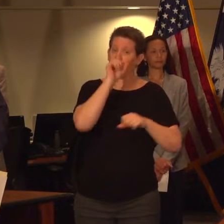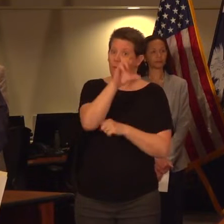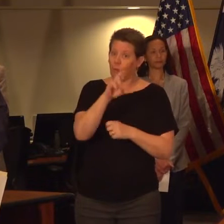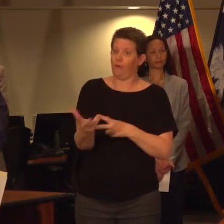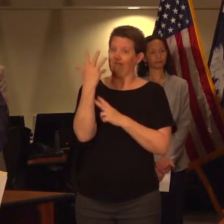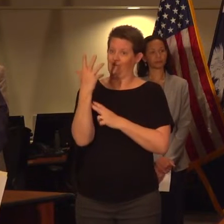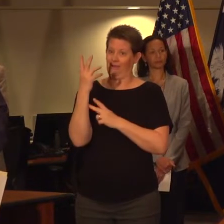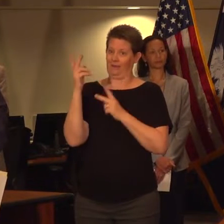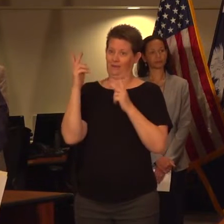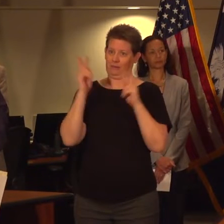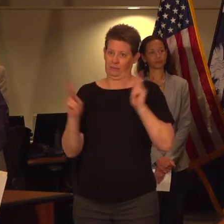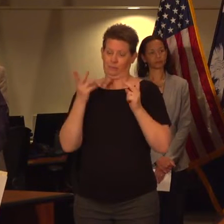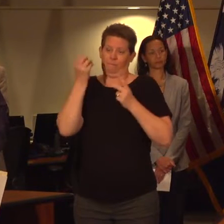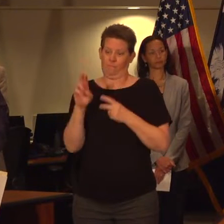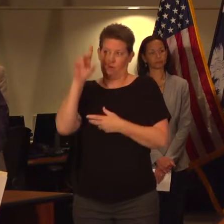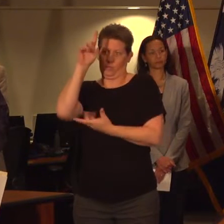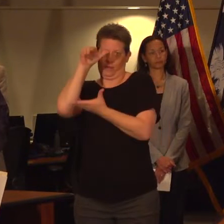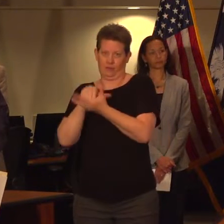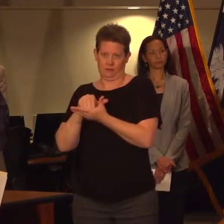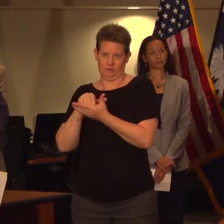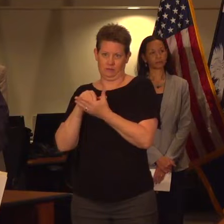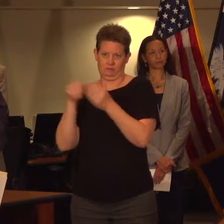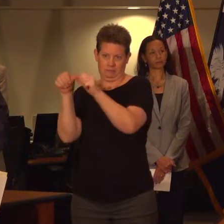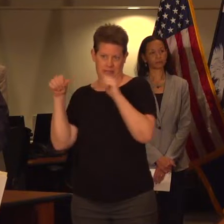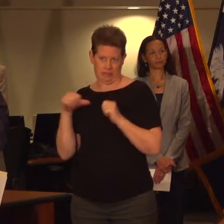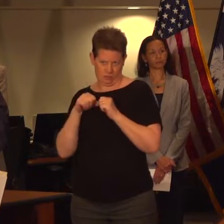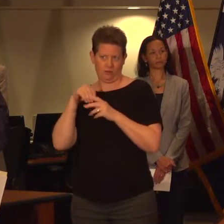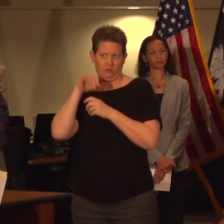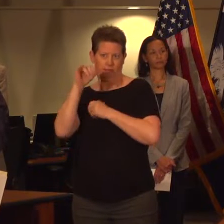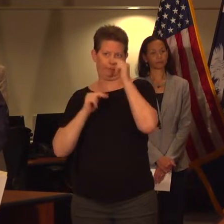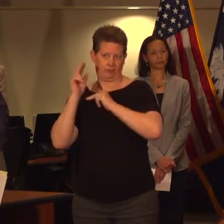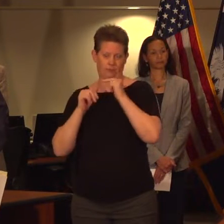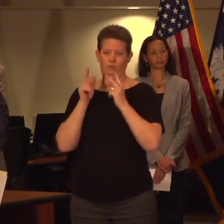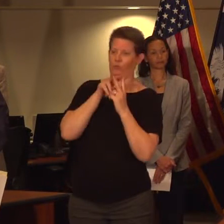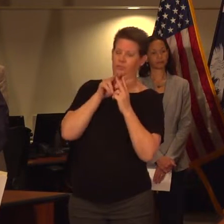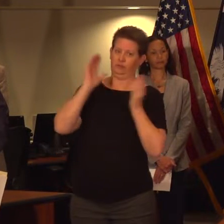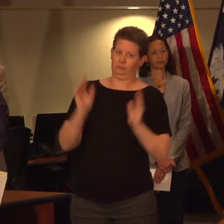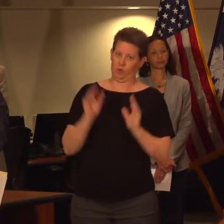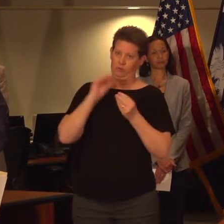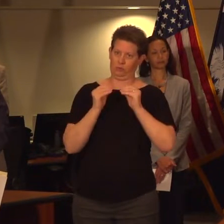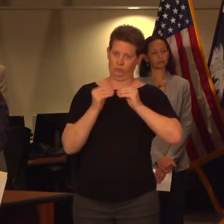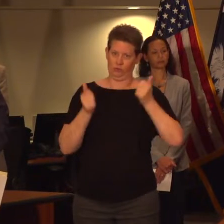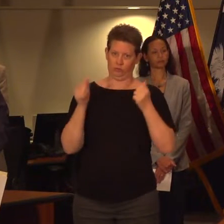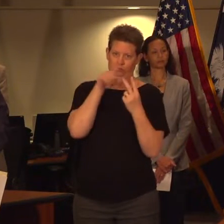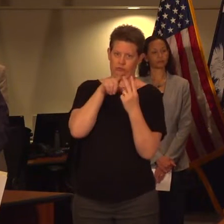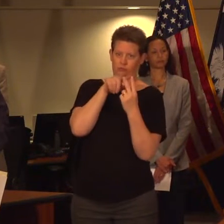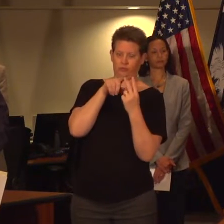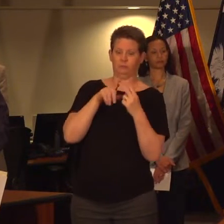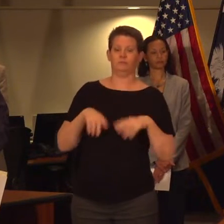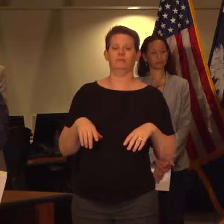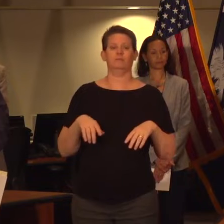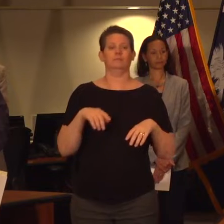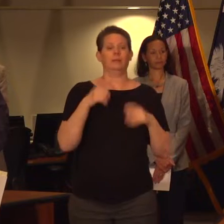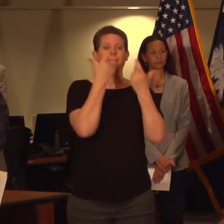5 customers for every 1,000 square feet in the establishment, whichever is the lesser. So that way, the big box